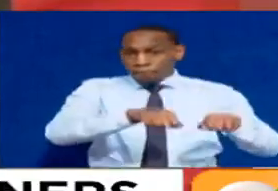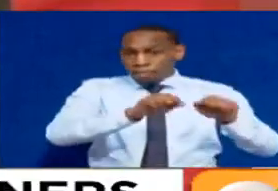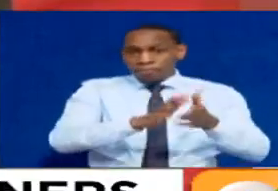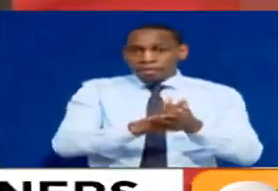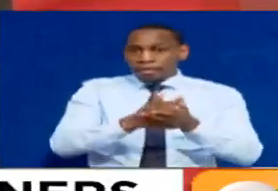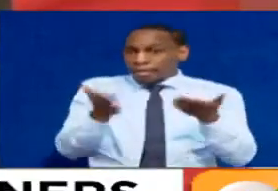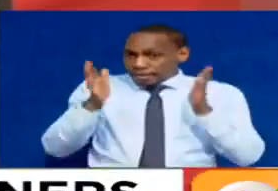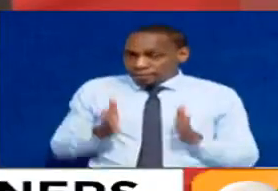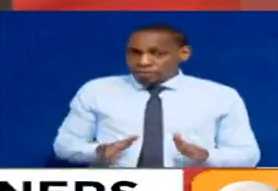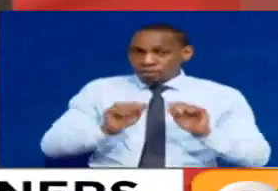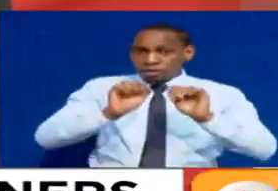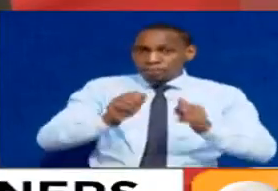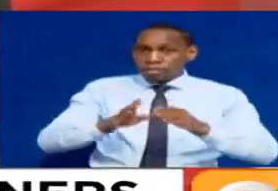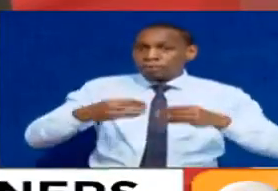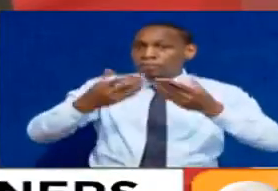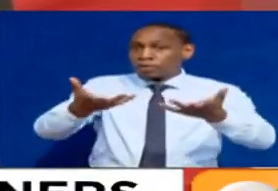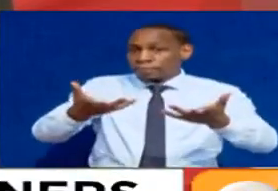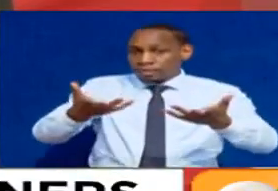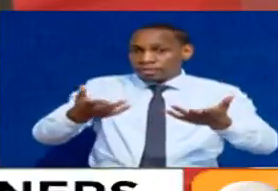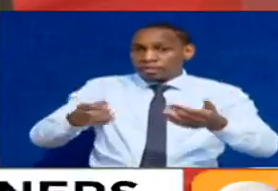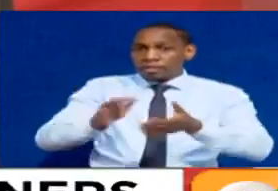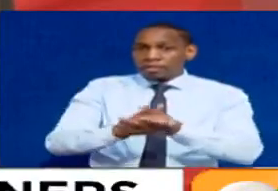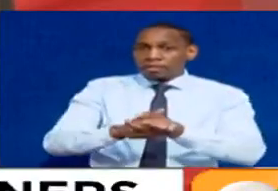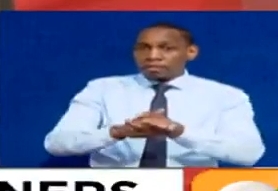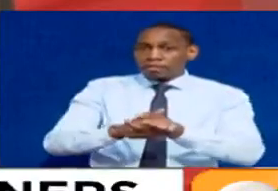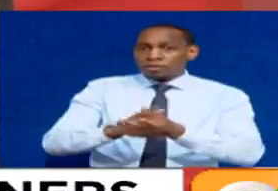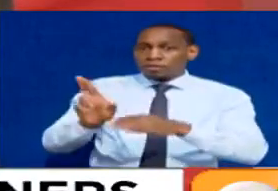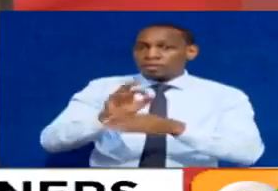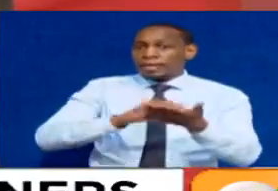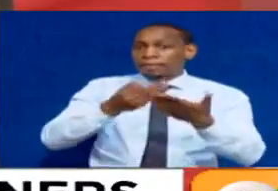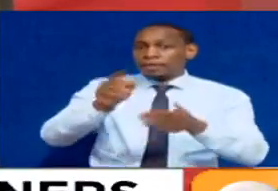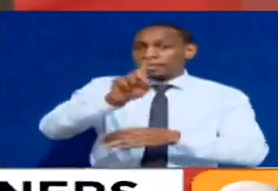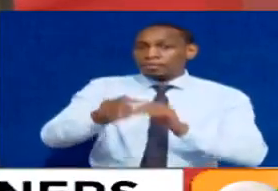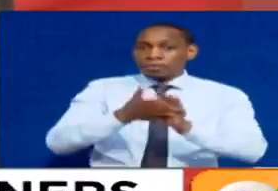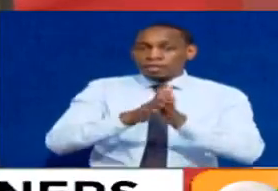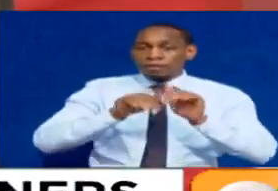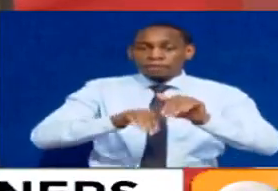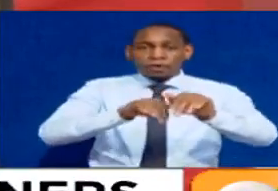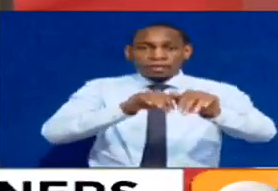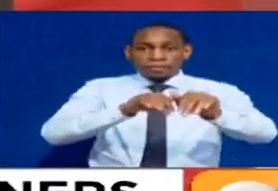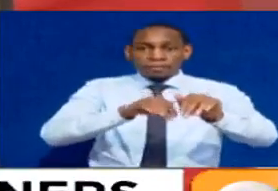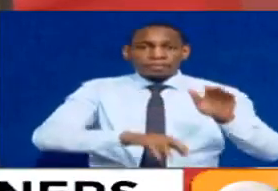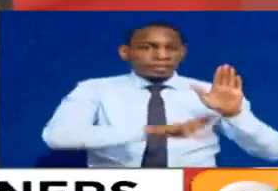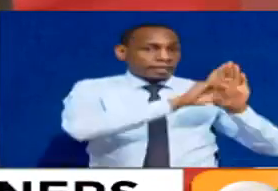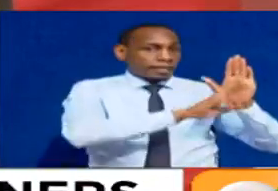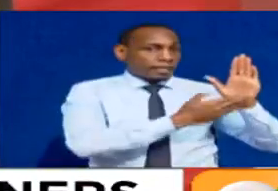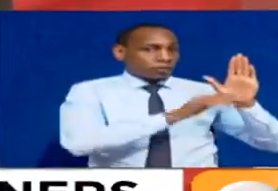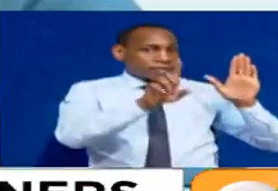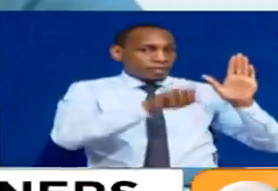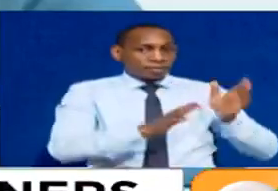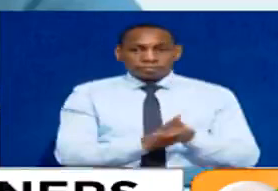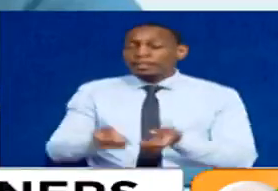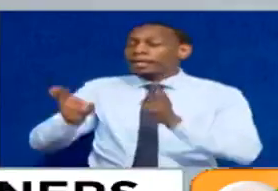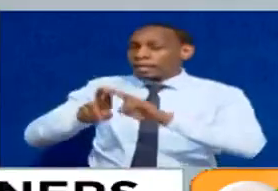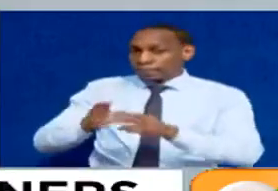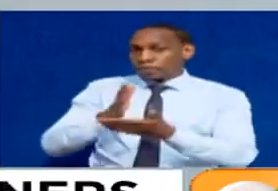or anybody can go and procurement using the public funds without following the regulation? It